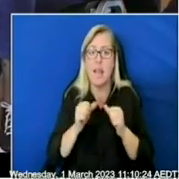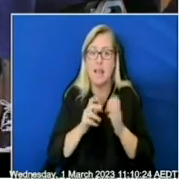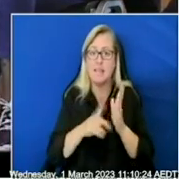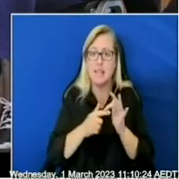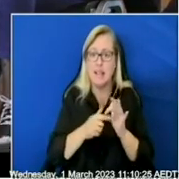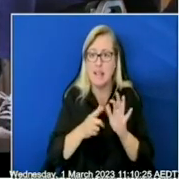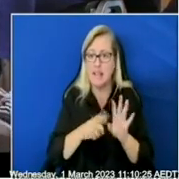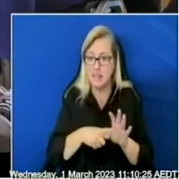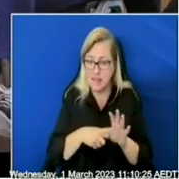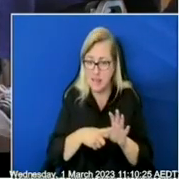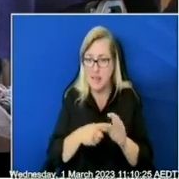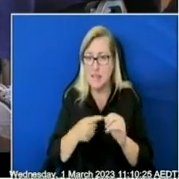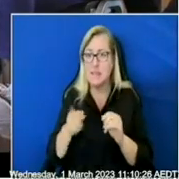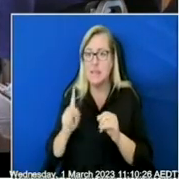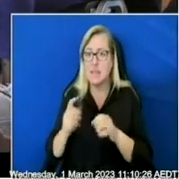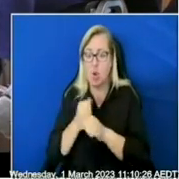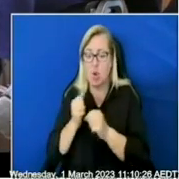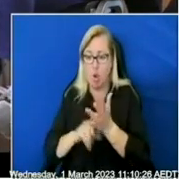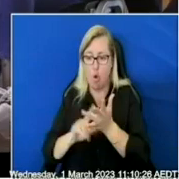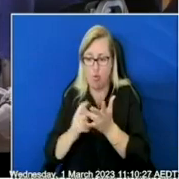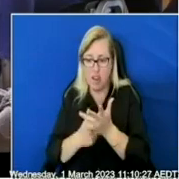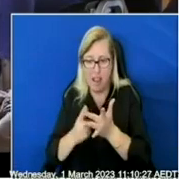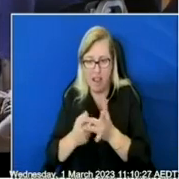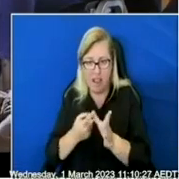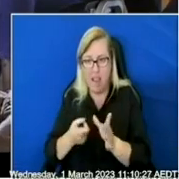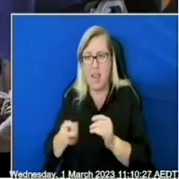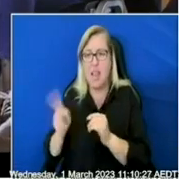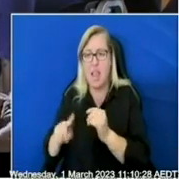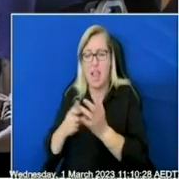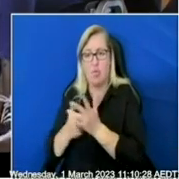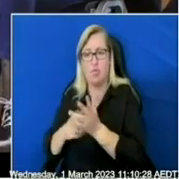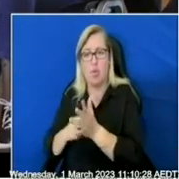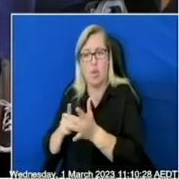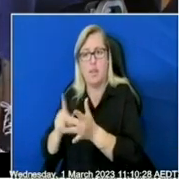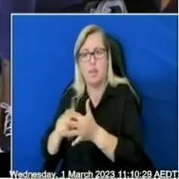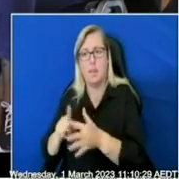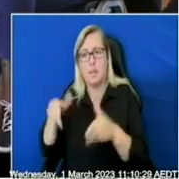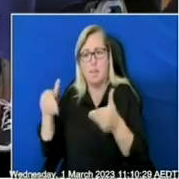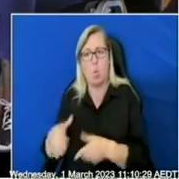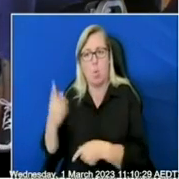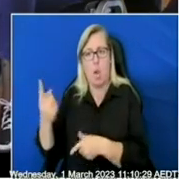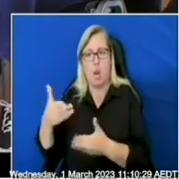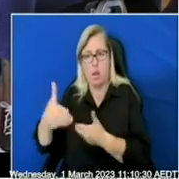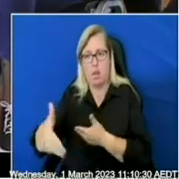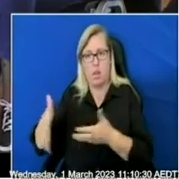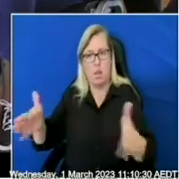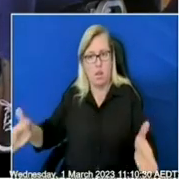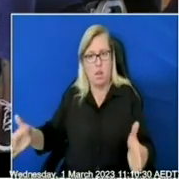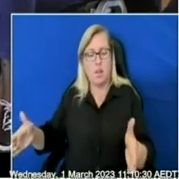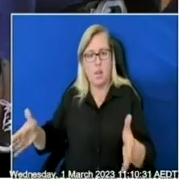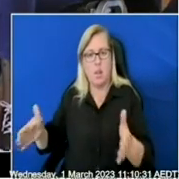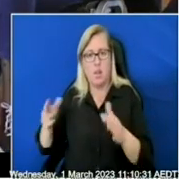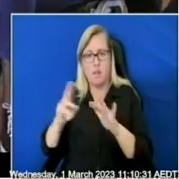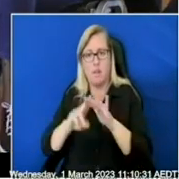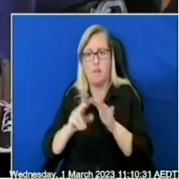in Faulkner. So one of Mum's things was she wanted them repatriated.